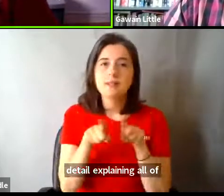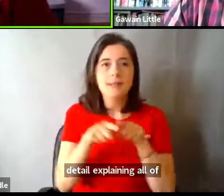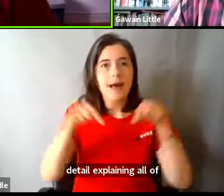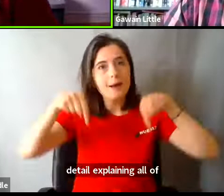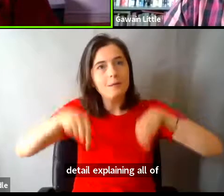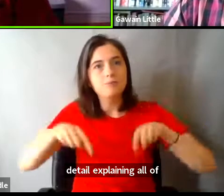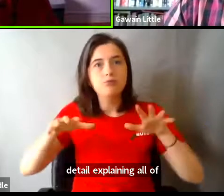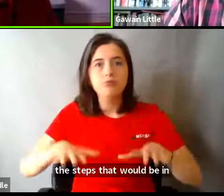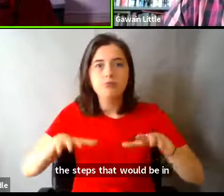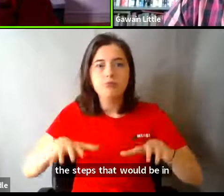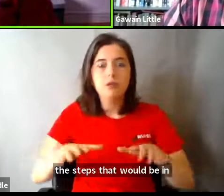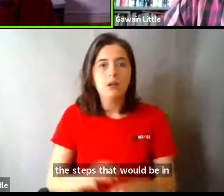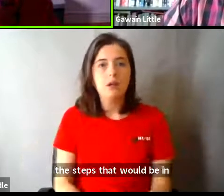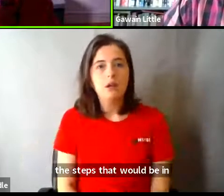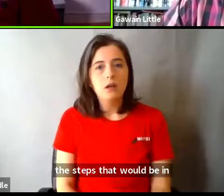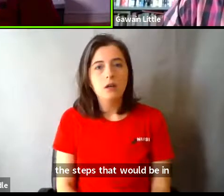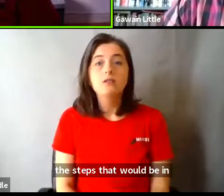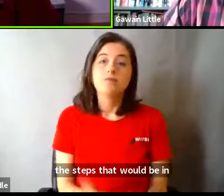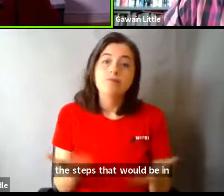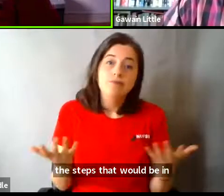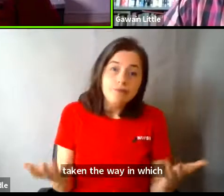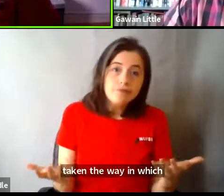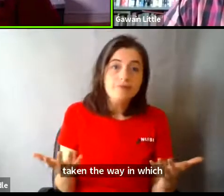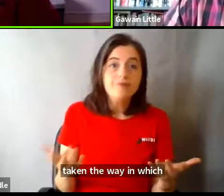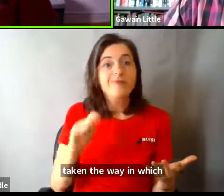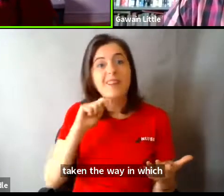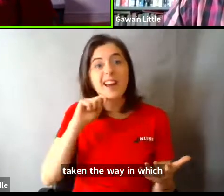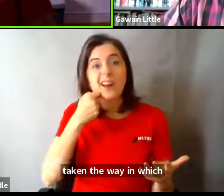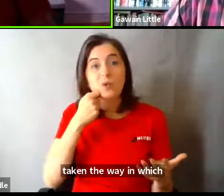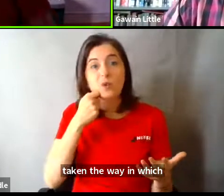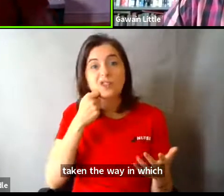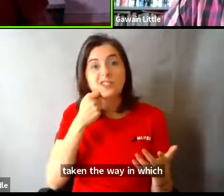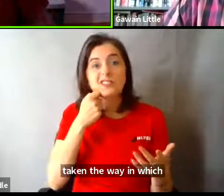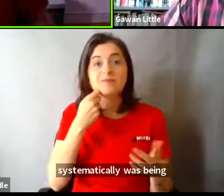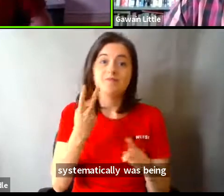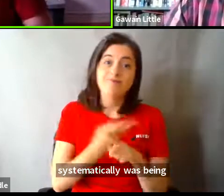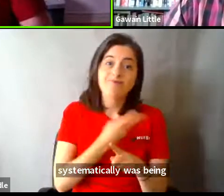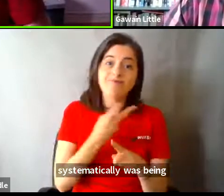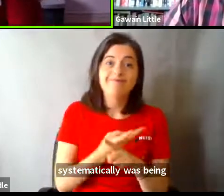Britain. And I'm sure would echo those sentiments.